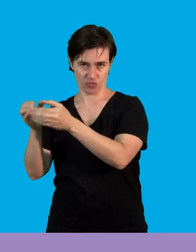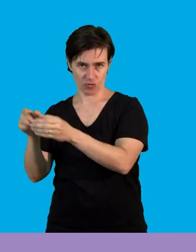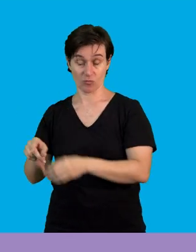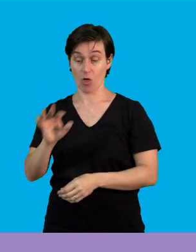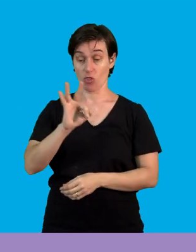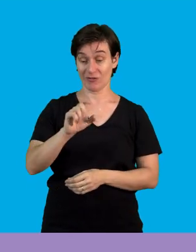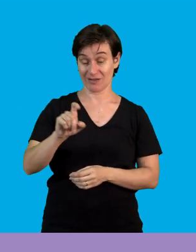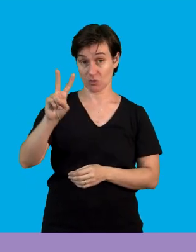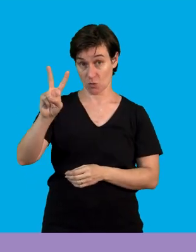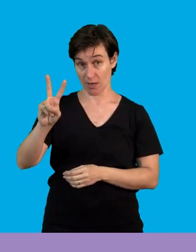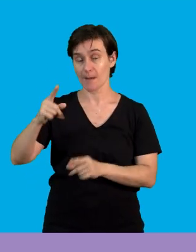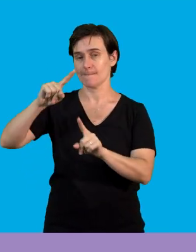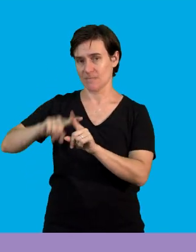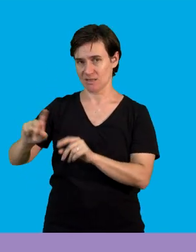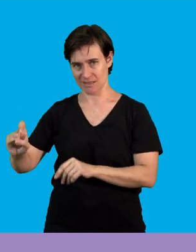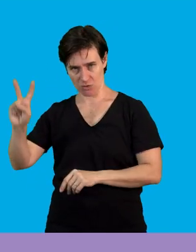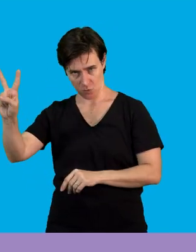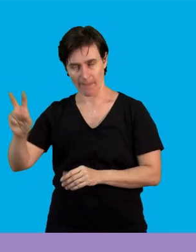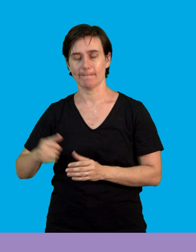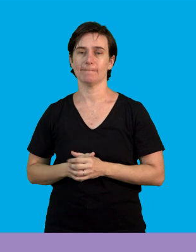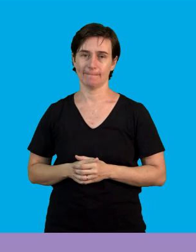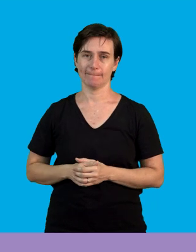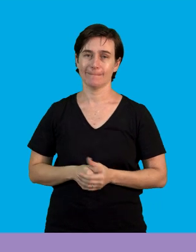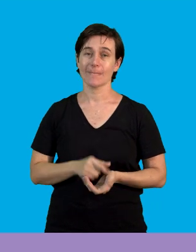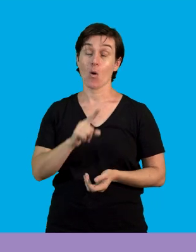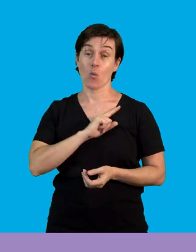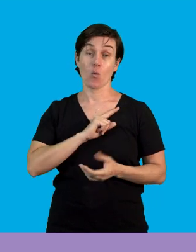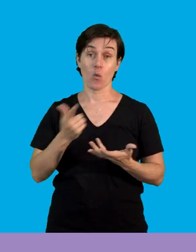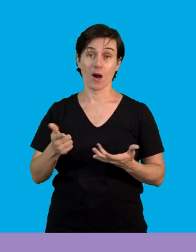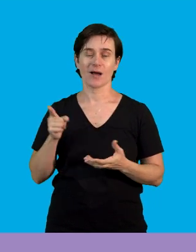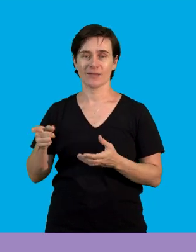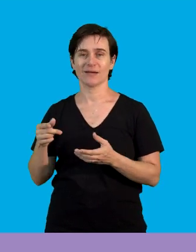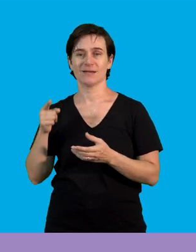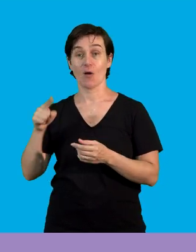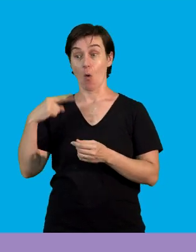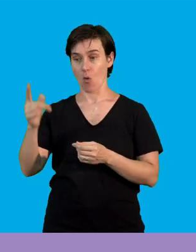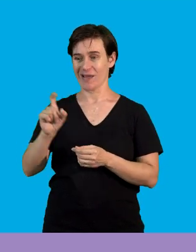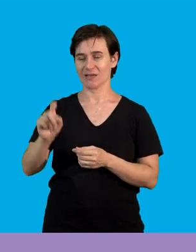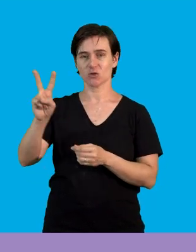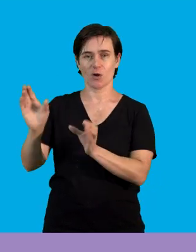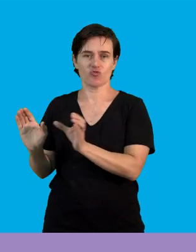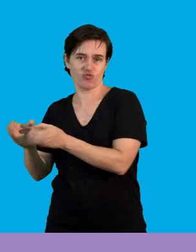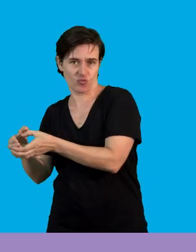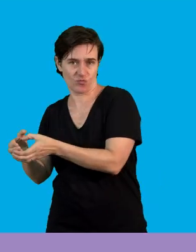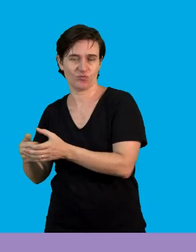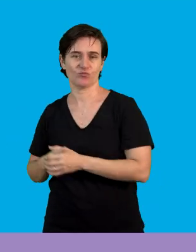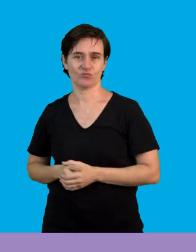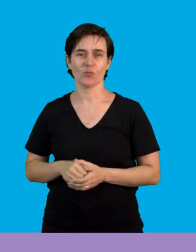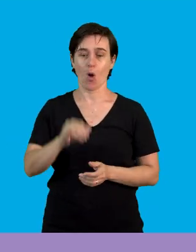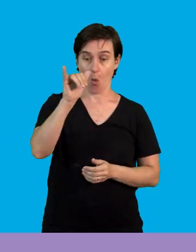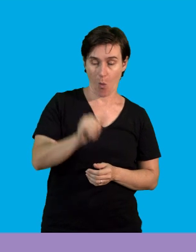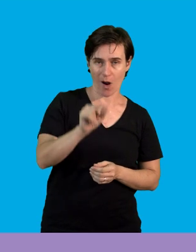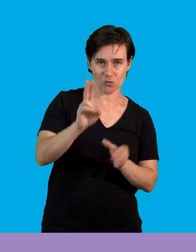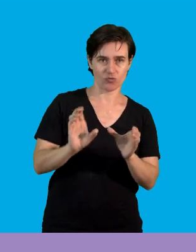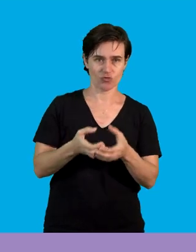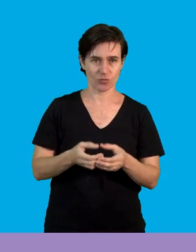together 3x squared and x squared, because then all the x squareds are grouped together, the y squared are